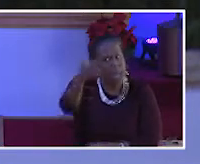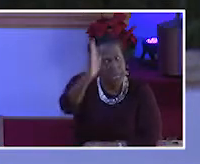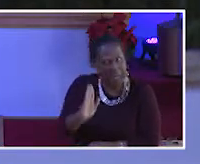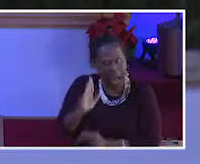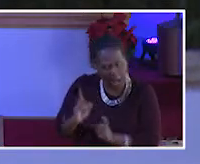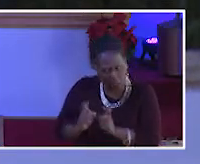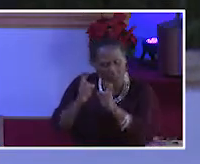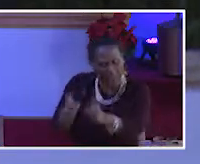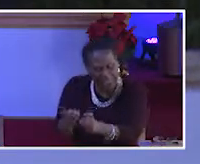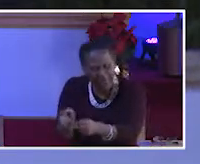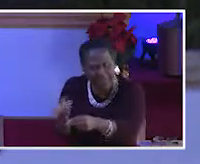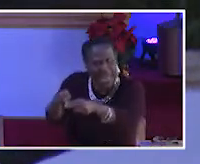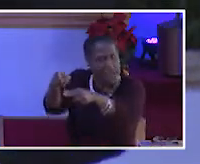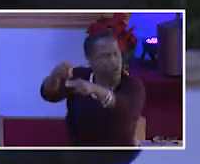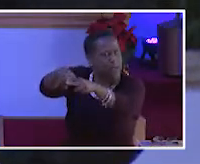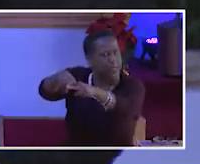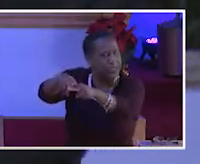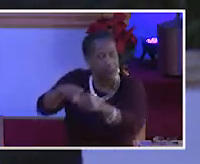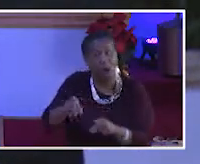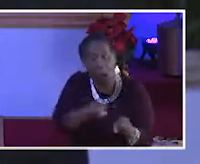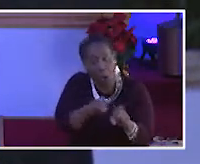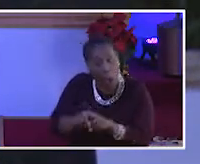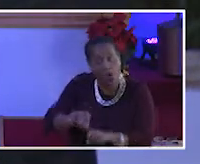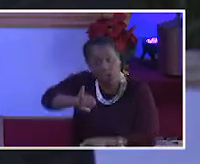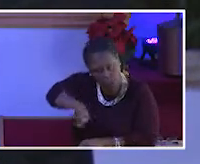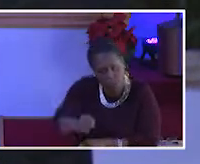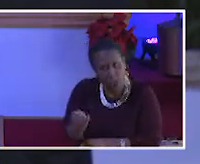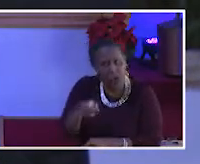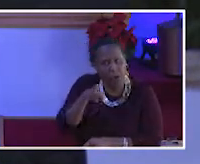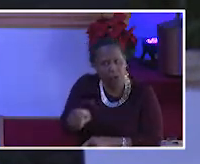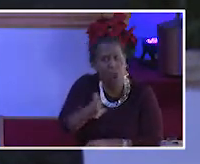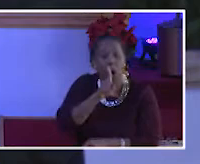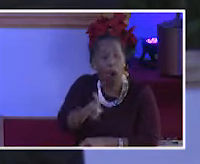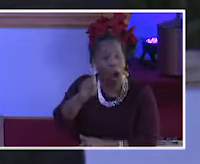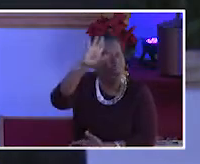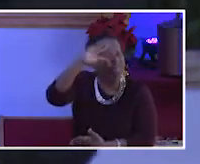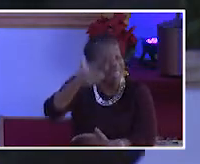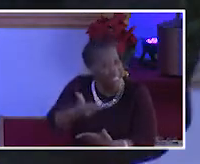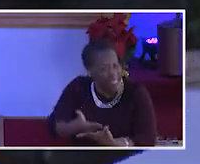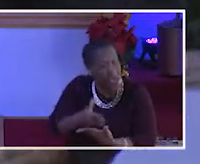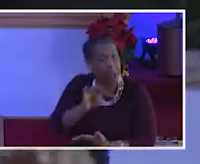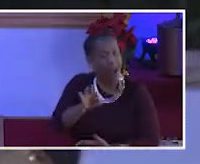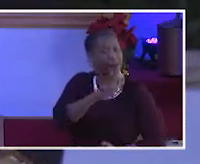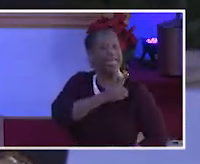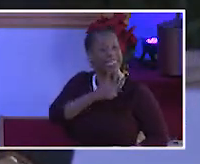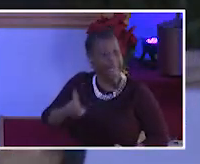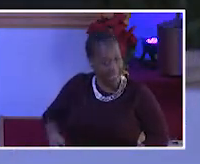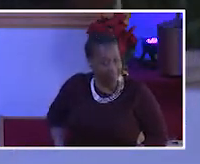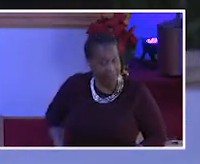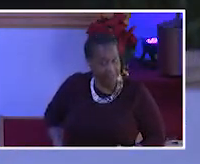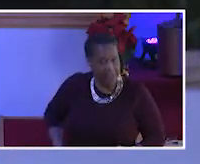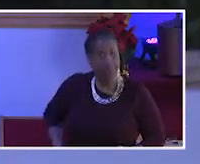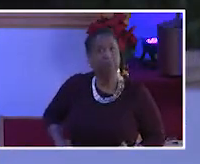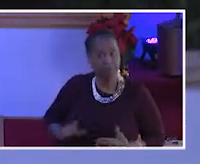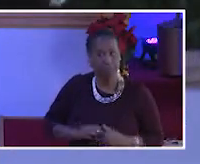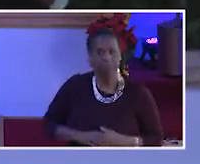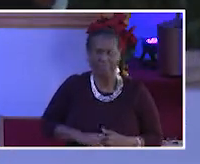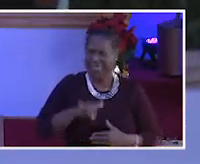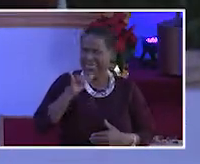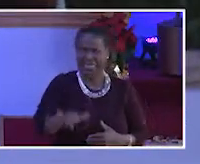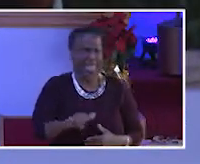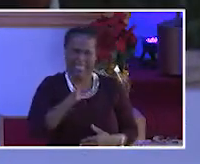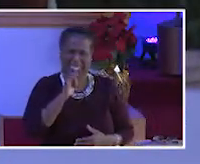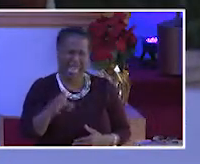give increase, but Joseph, you are also a son of David. That just is not